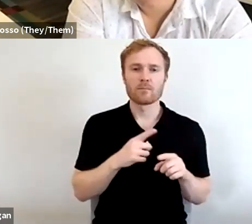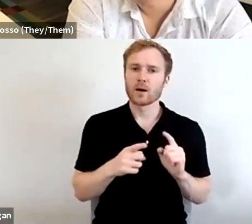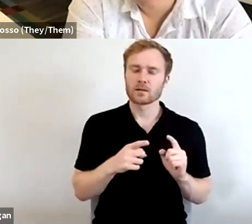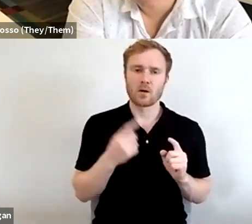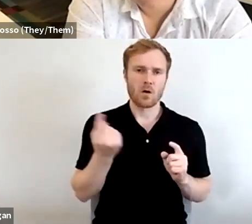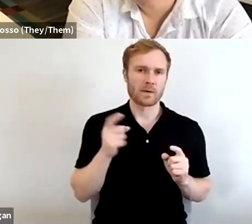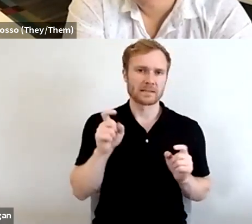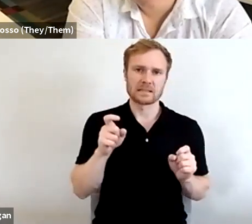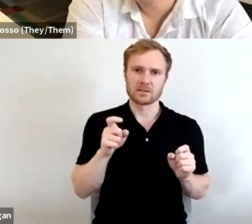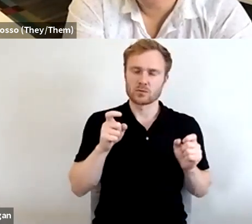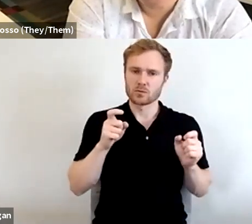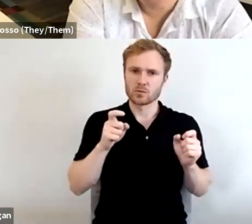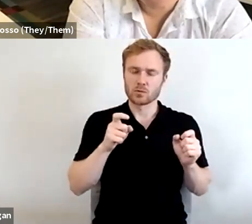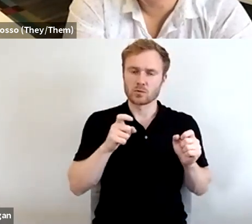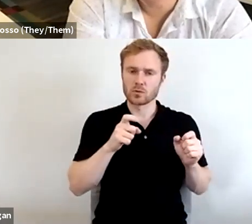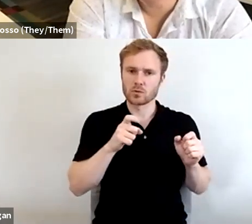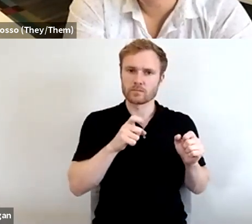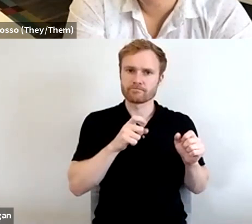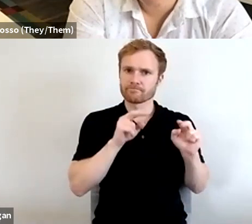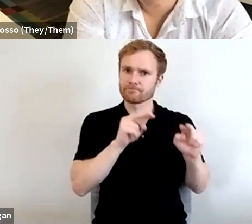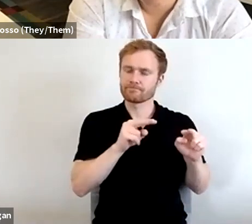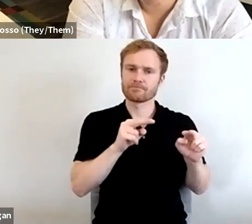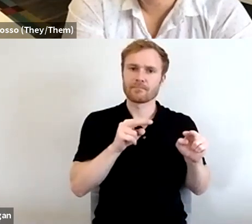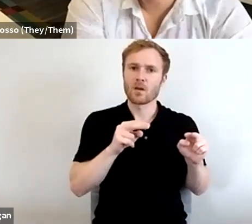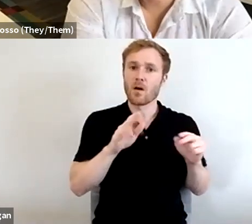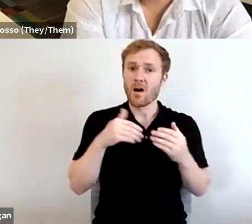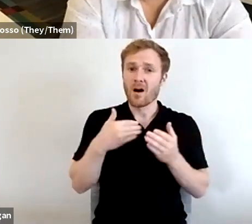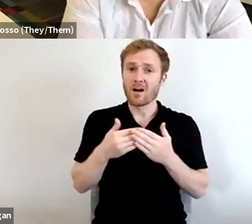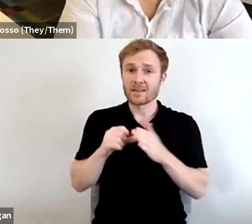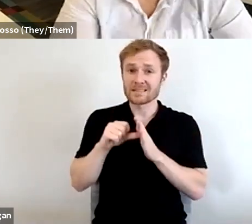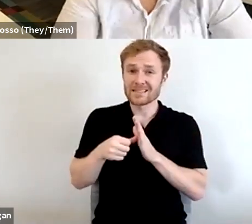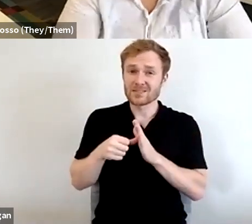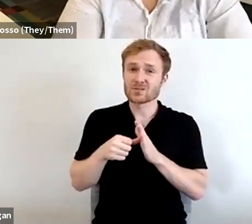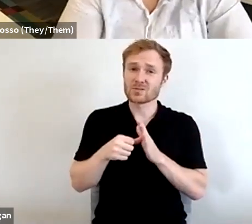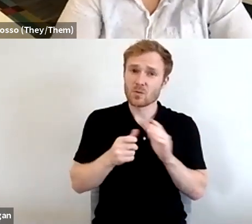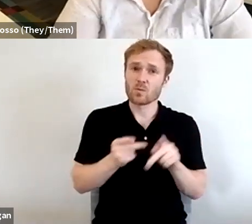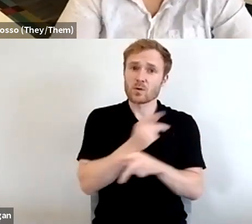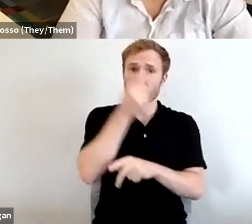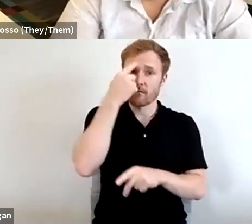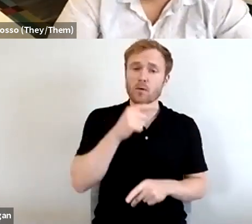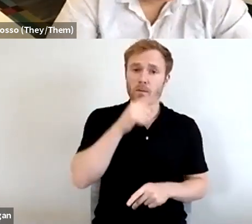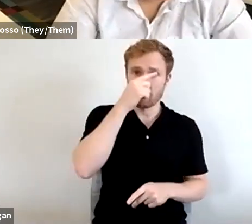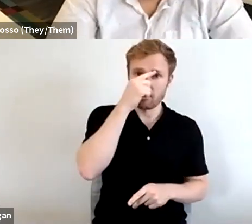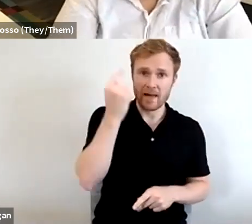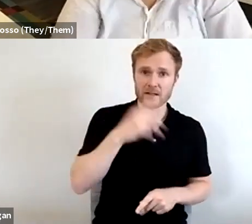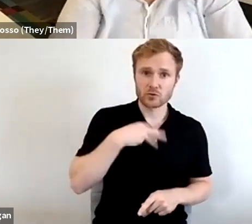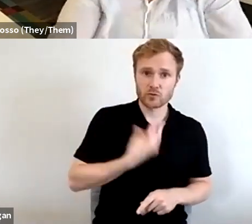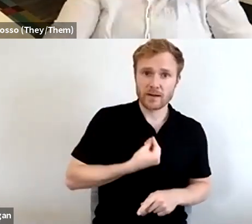all of these issues are completely amplified for Black, trans, and non-binary youth across the board.